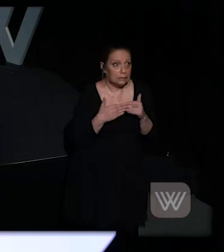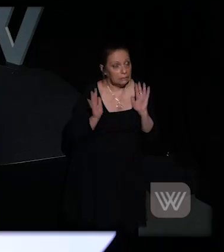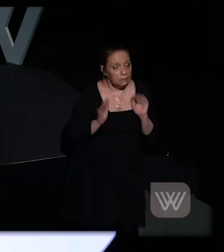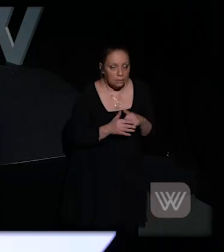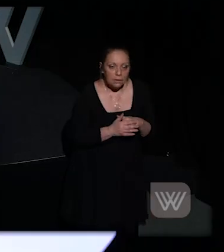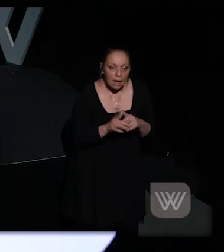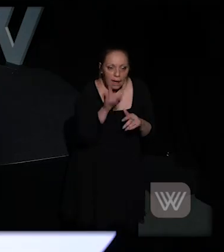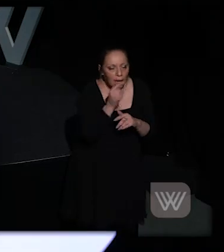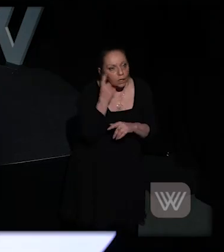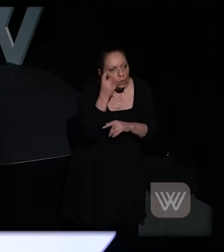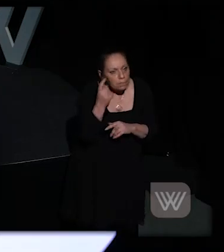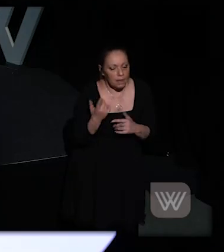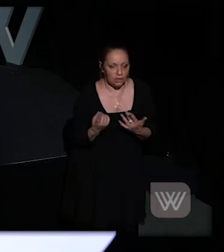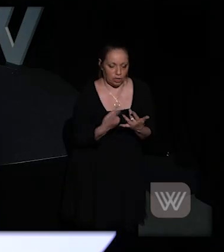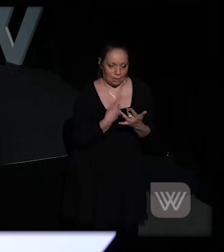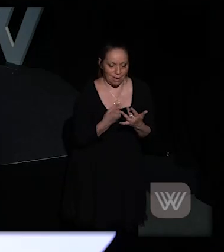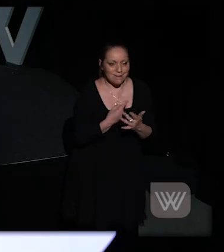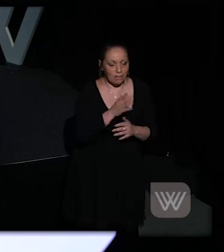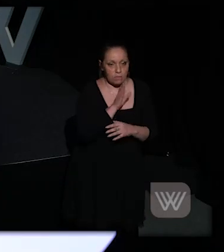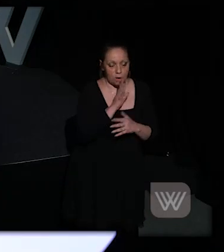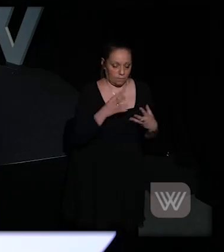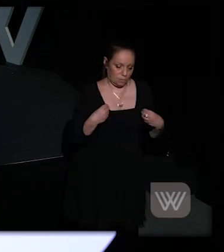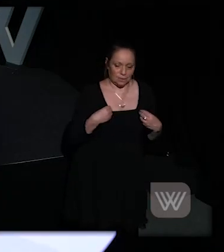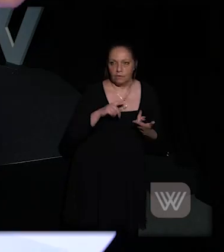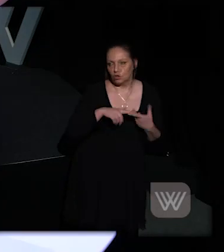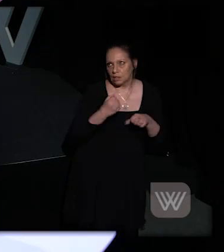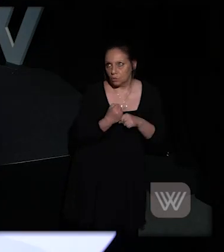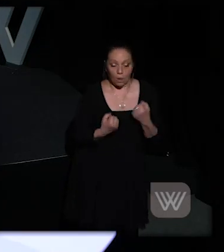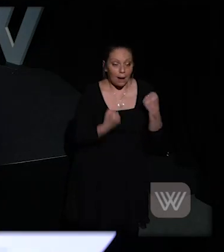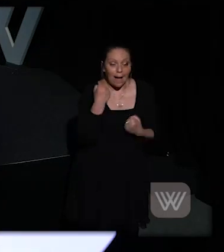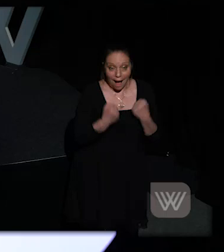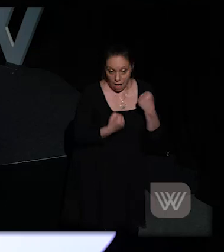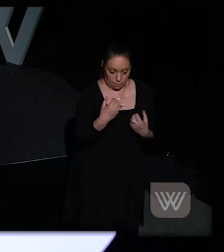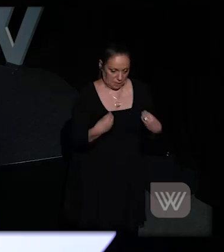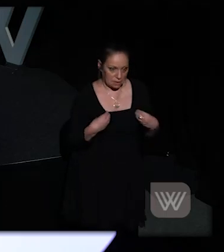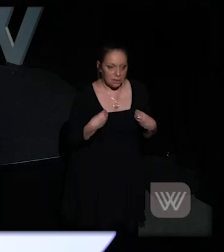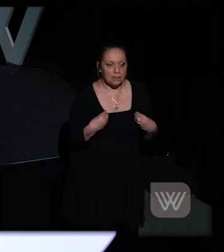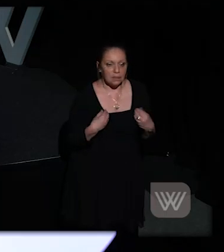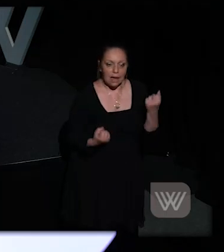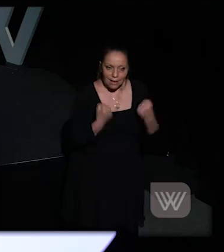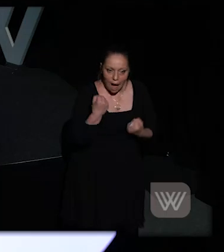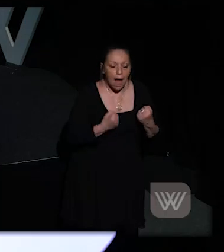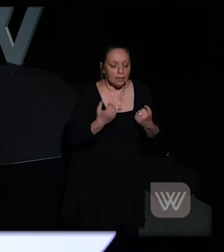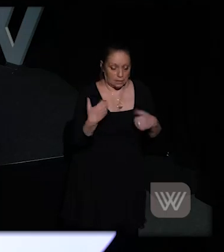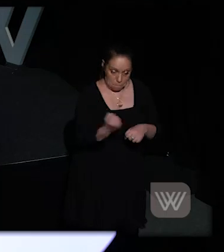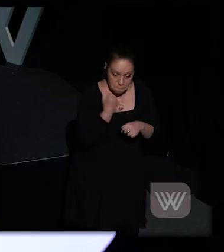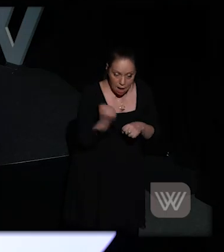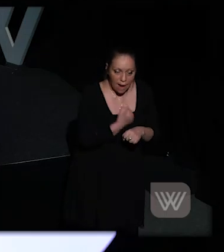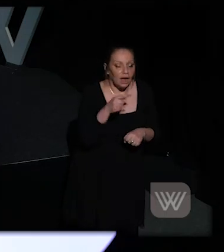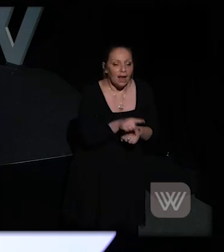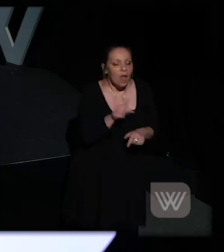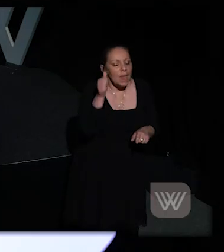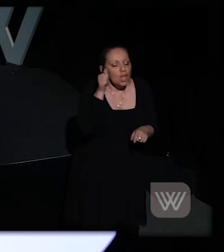you imagine another private company? Like, let's say we had a car company that was putting cars on the road and they knew we were going to